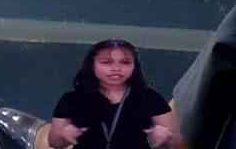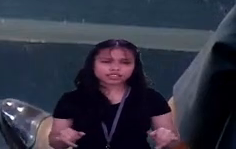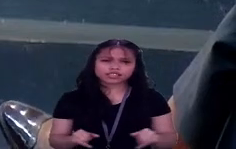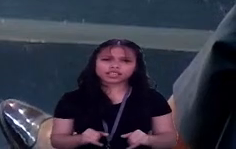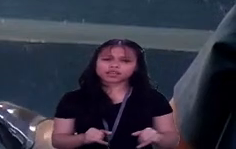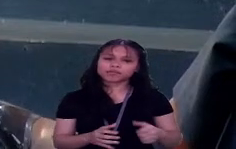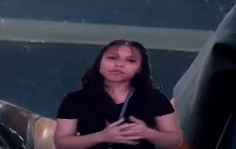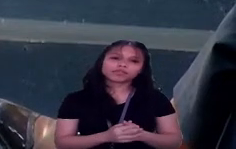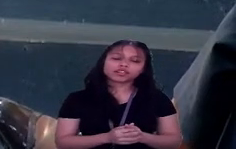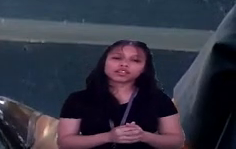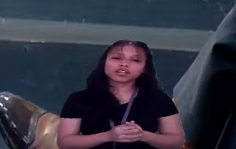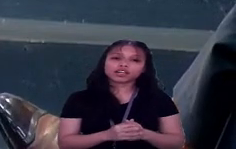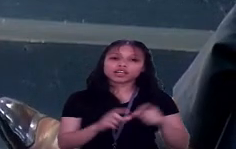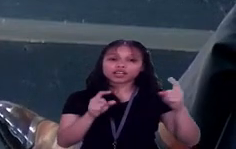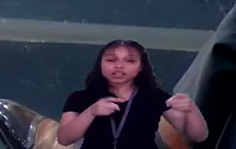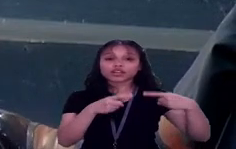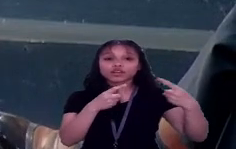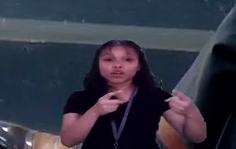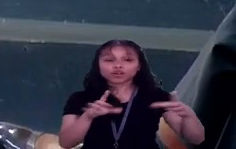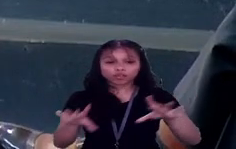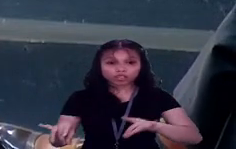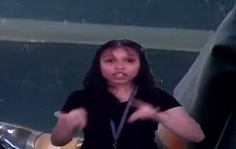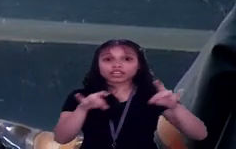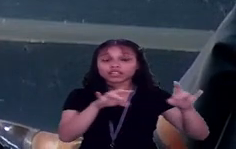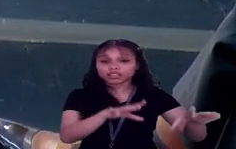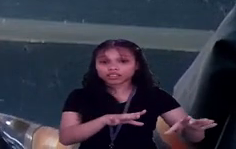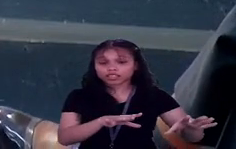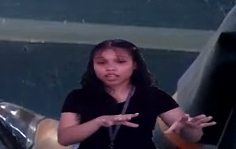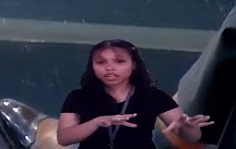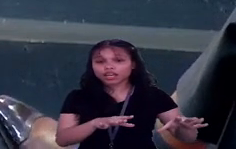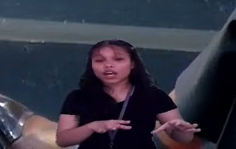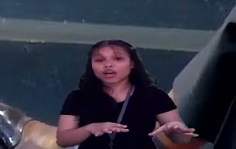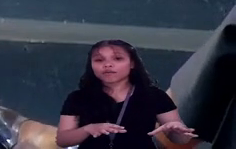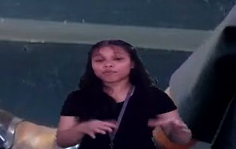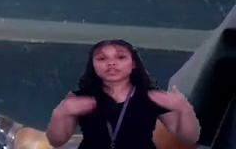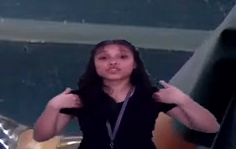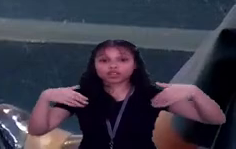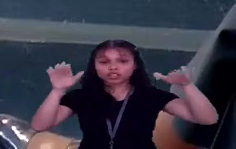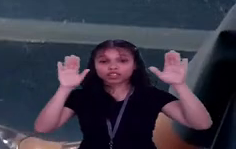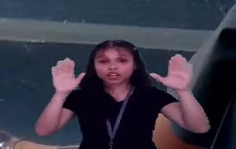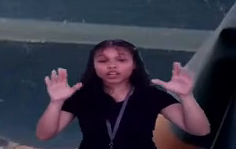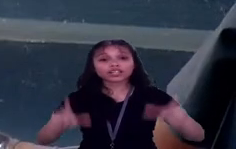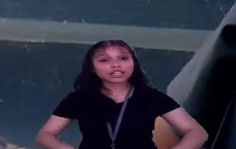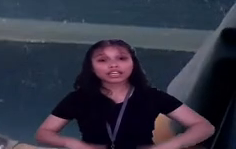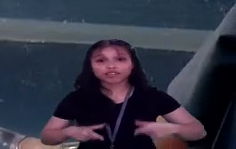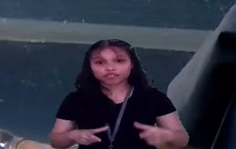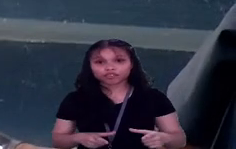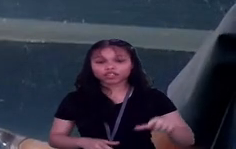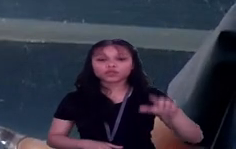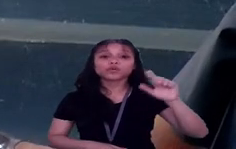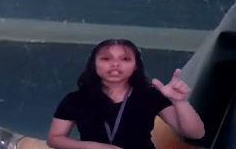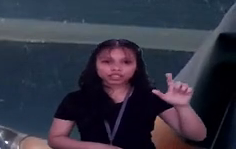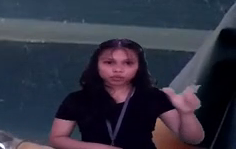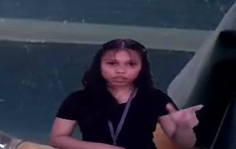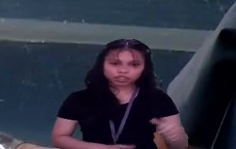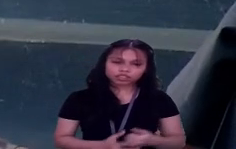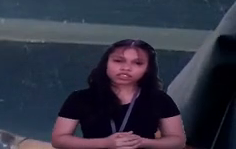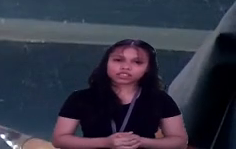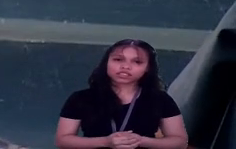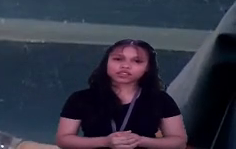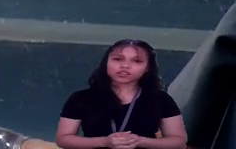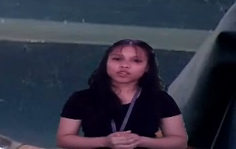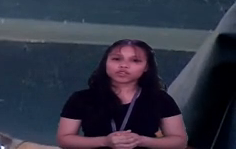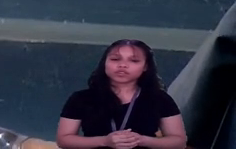And I'm going to the field of Australia. I surrendered my life way back 2020 during the World Missions Conference of Bethany Baptist